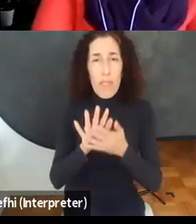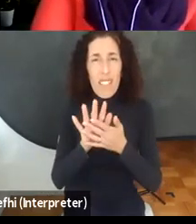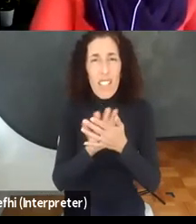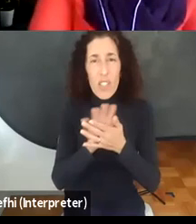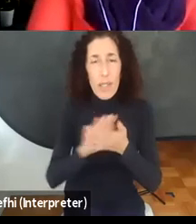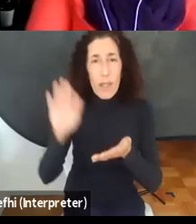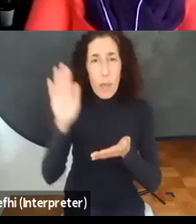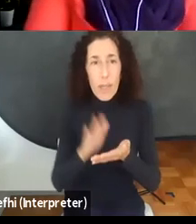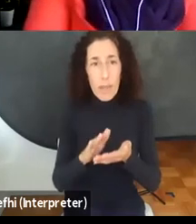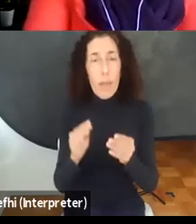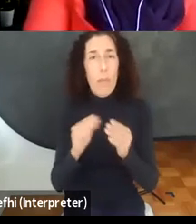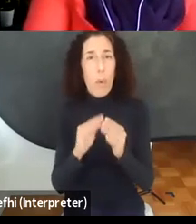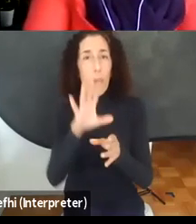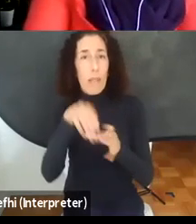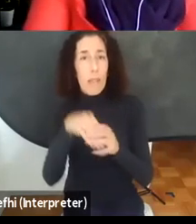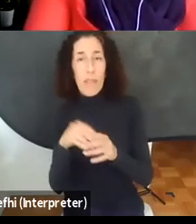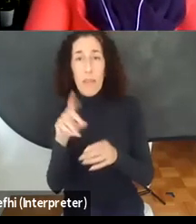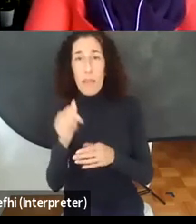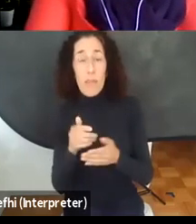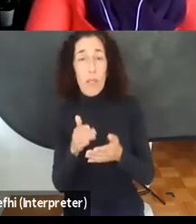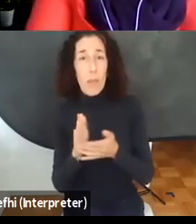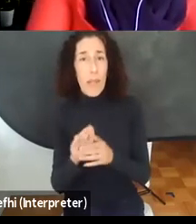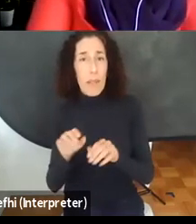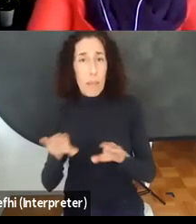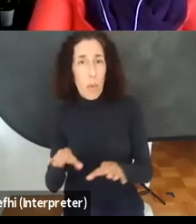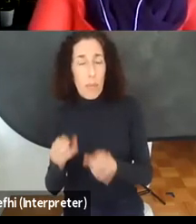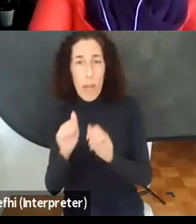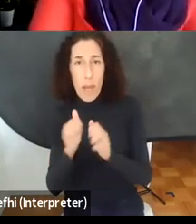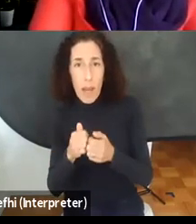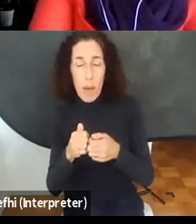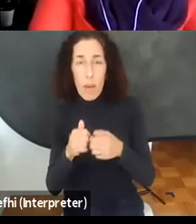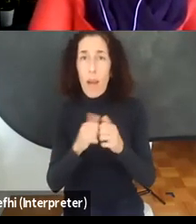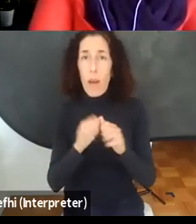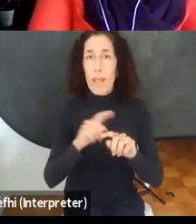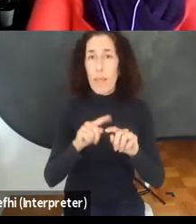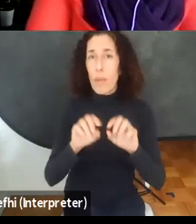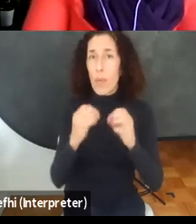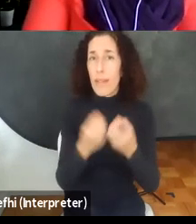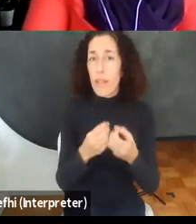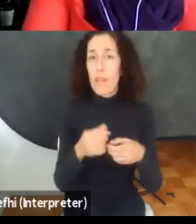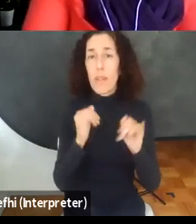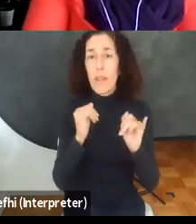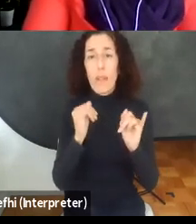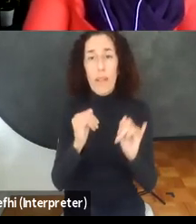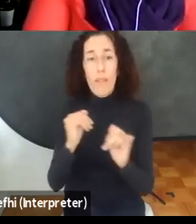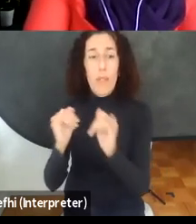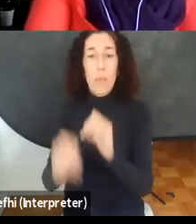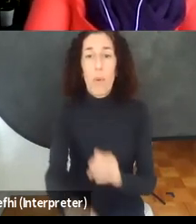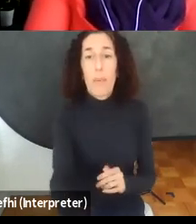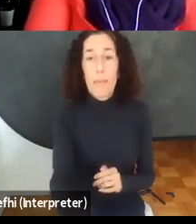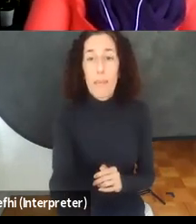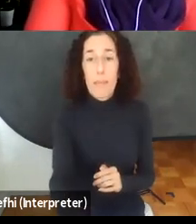inclusive disability rights movement? How can organizations and individuals address implicit bias, generational trauma, and